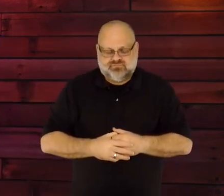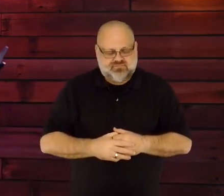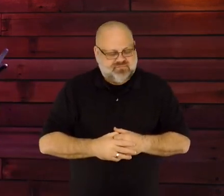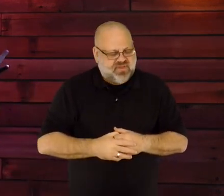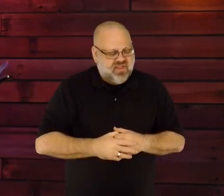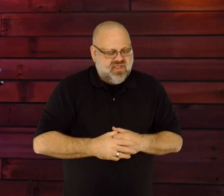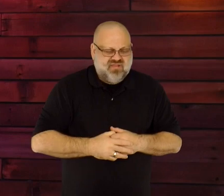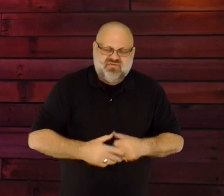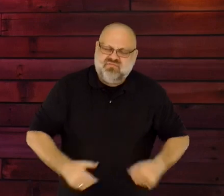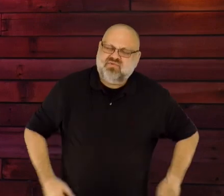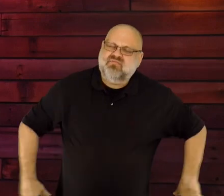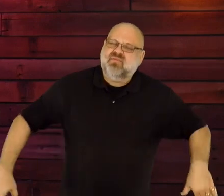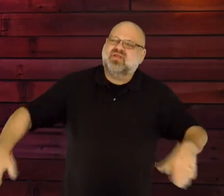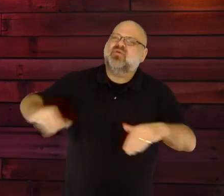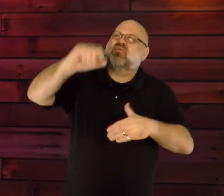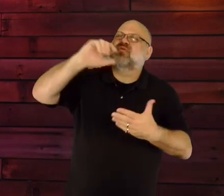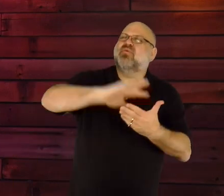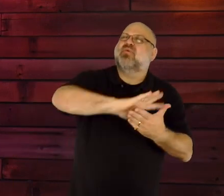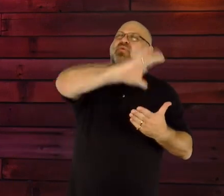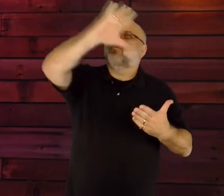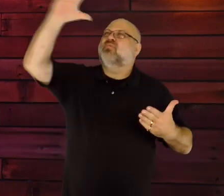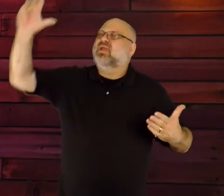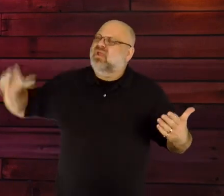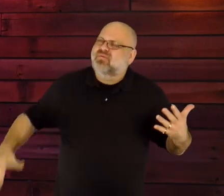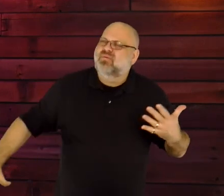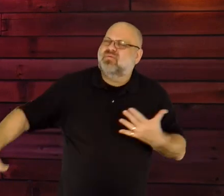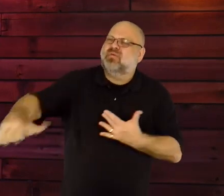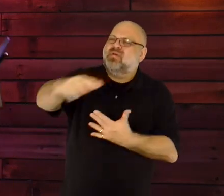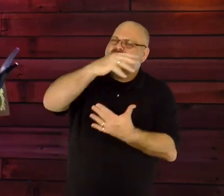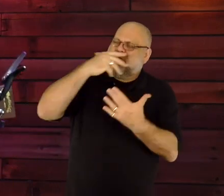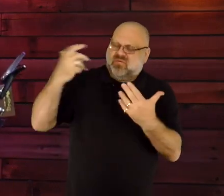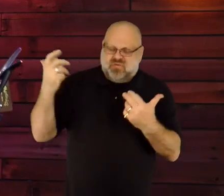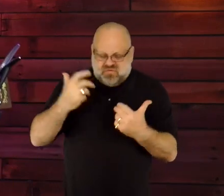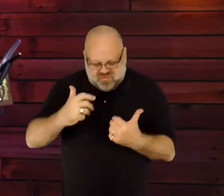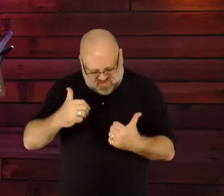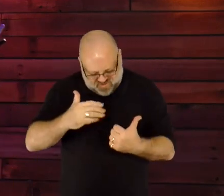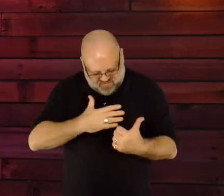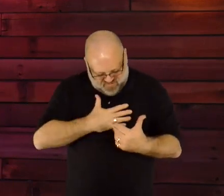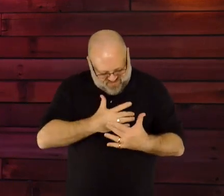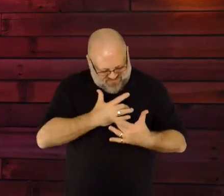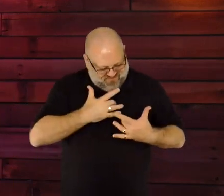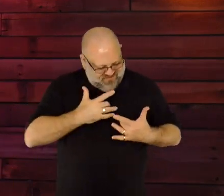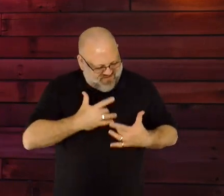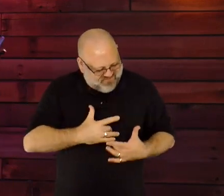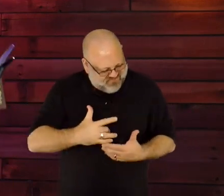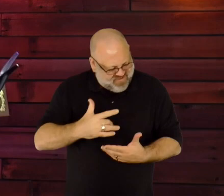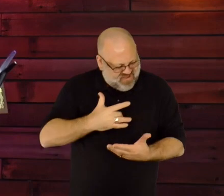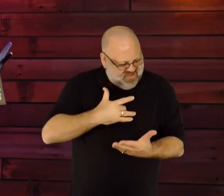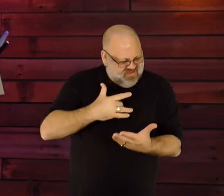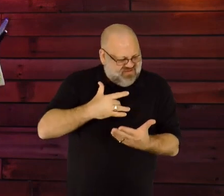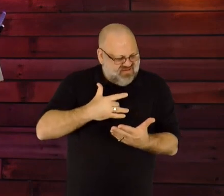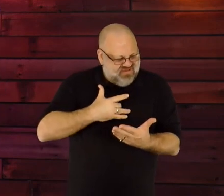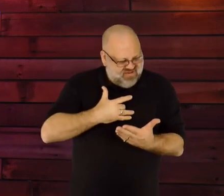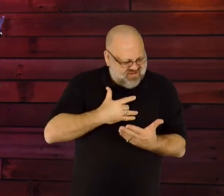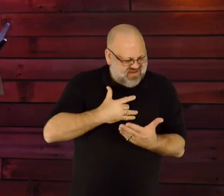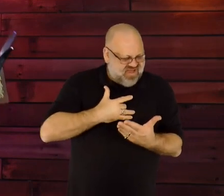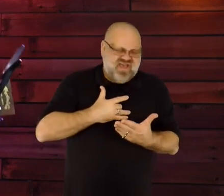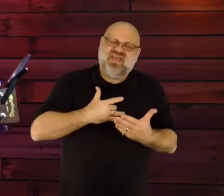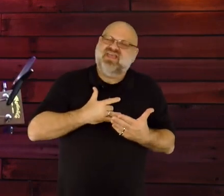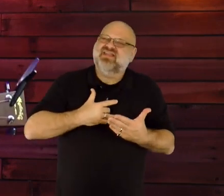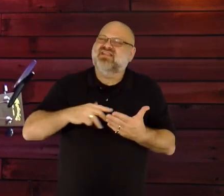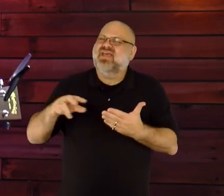imagine. Surrounded by your glory, what will my heart feel? Will